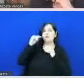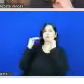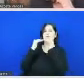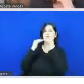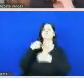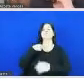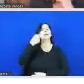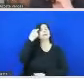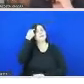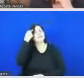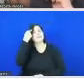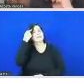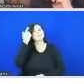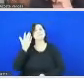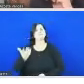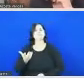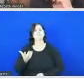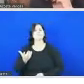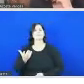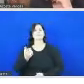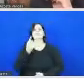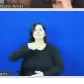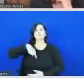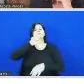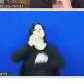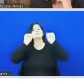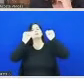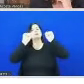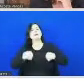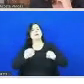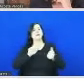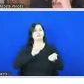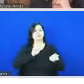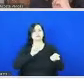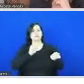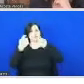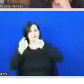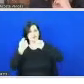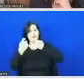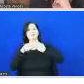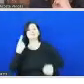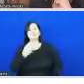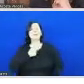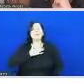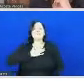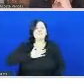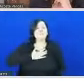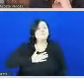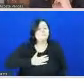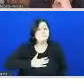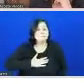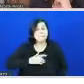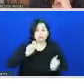feminism, woman identified woman was about putting women at the center of how you saw things. I think that